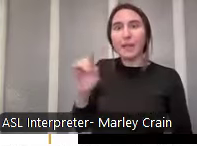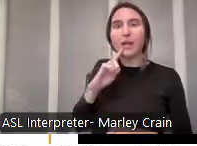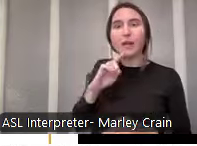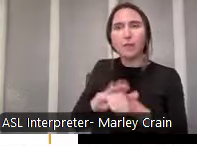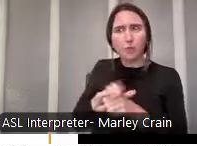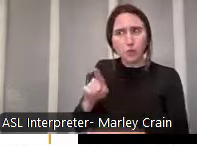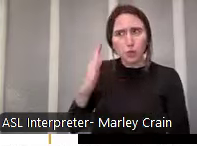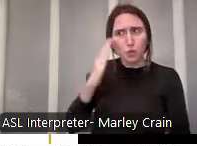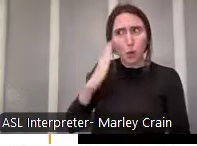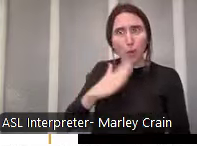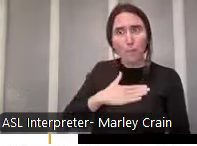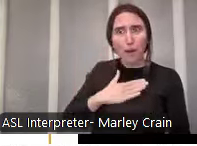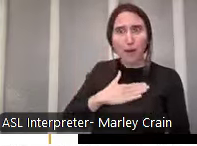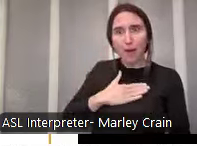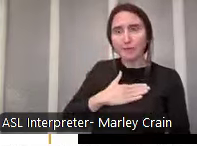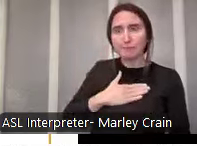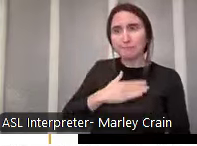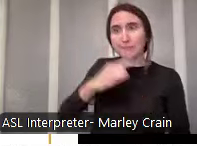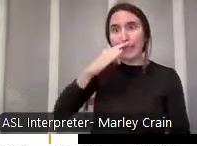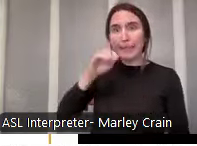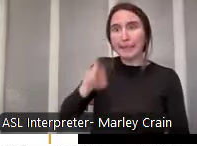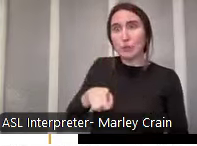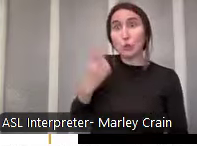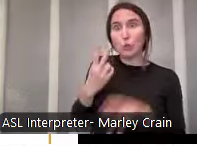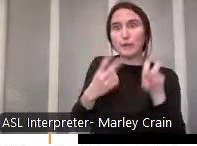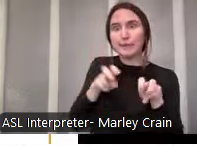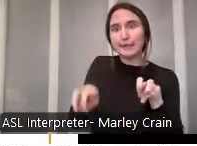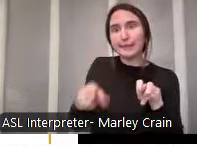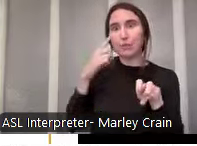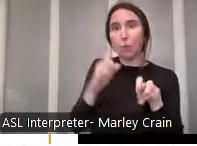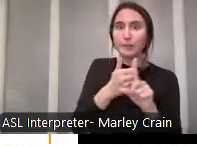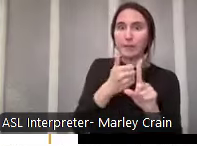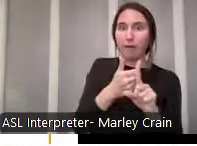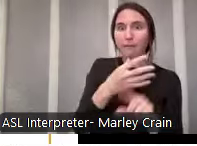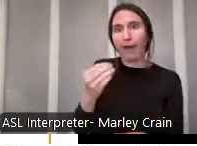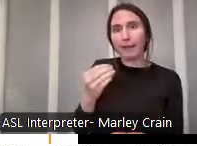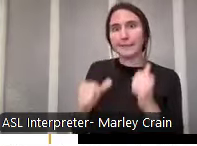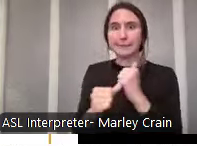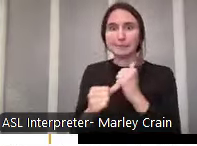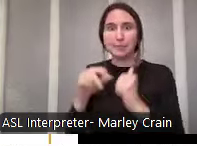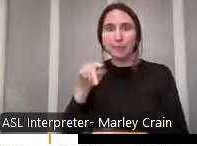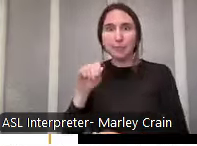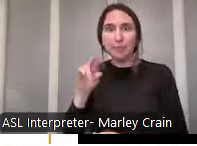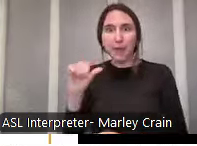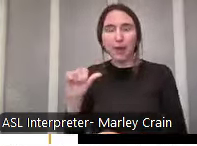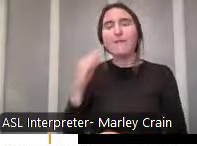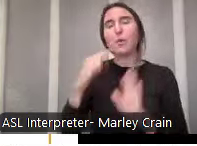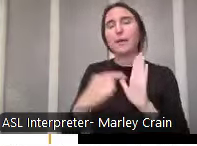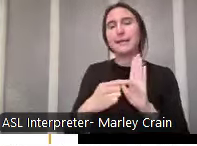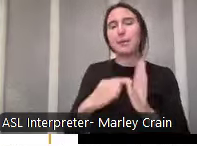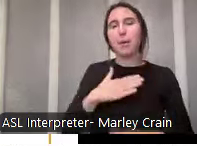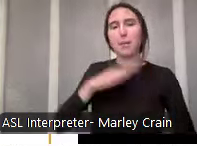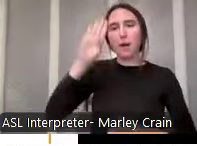For example, my son used a wheelchair, and many years when I called the bus company, even though that was on his IEP and